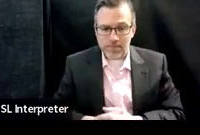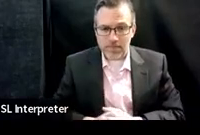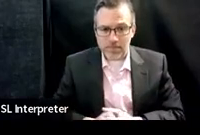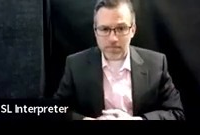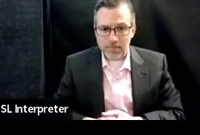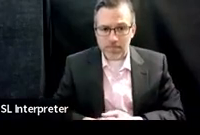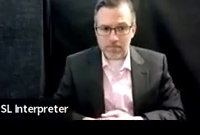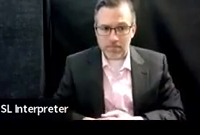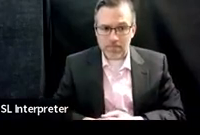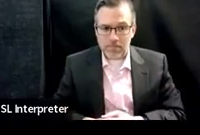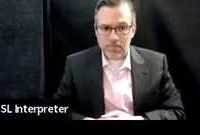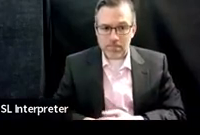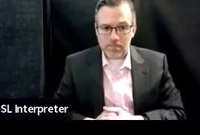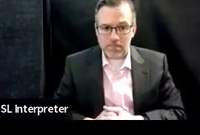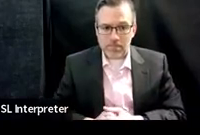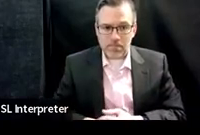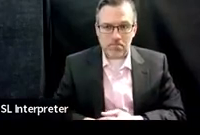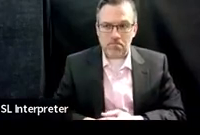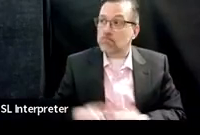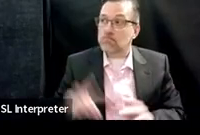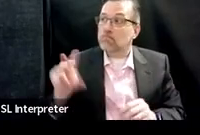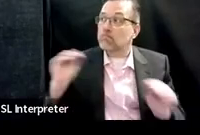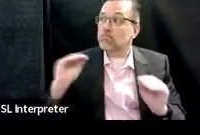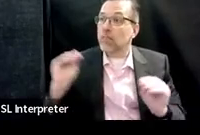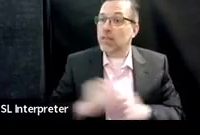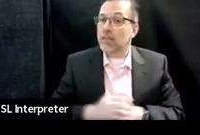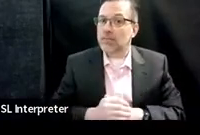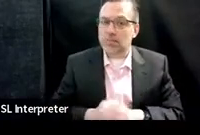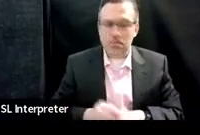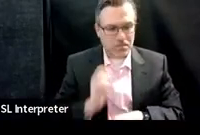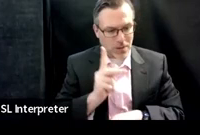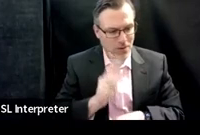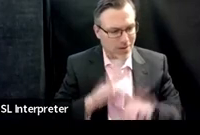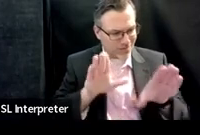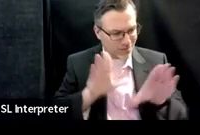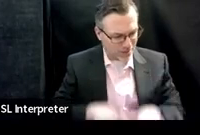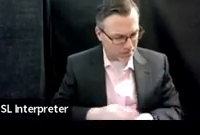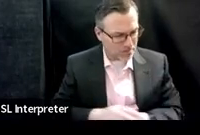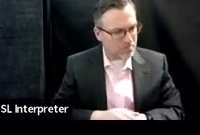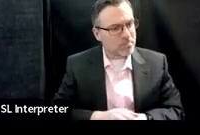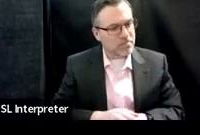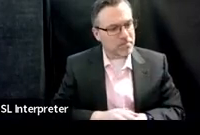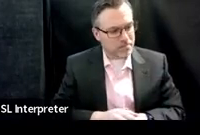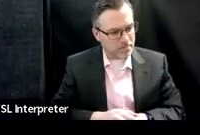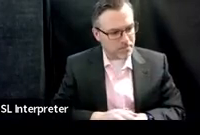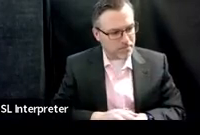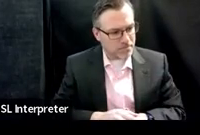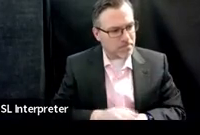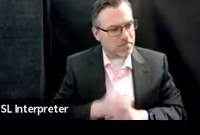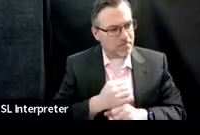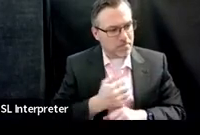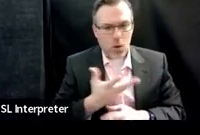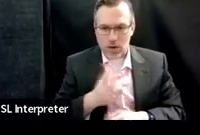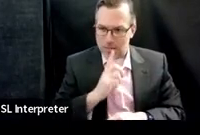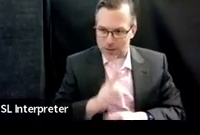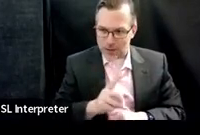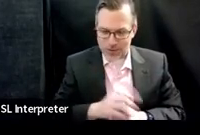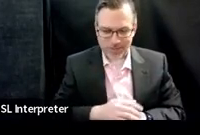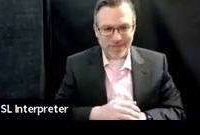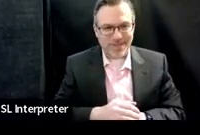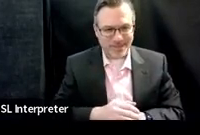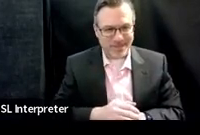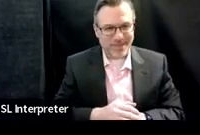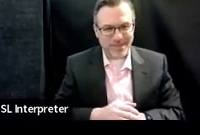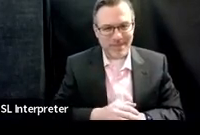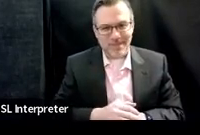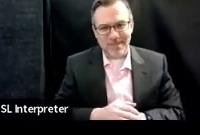There's nothing in the chat box. Okay, great. I didn't see anything either. Just making sure, giving people